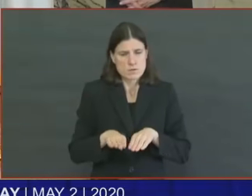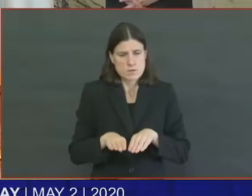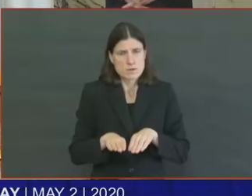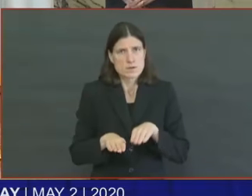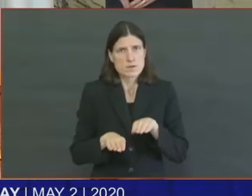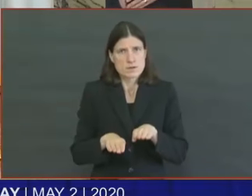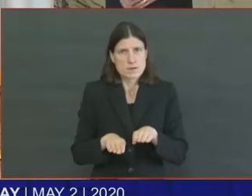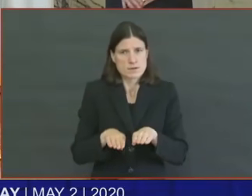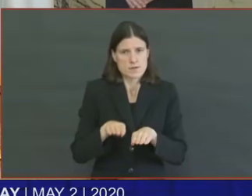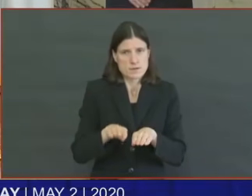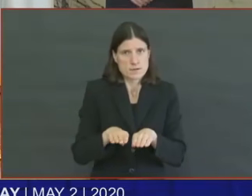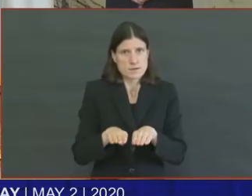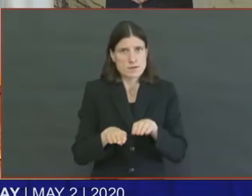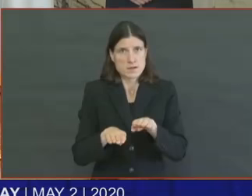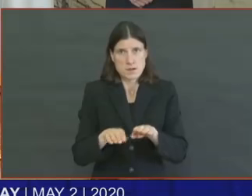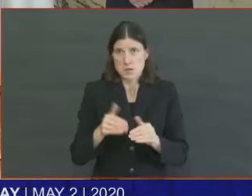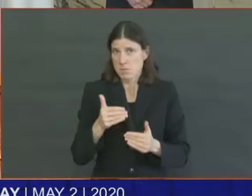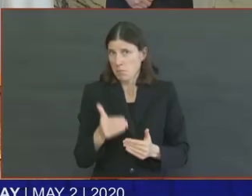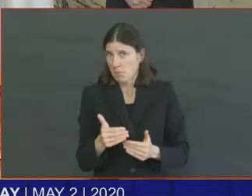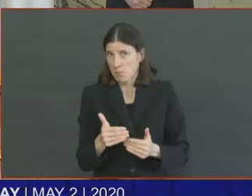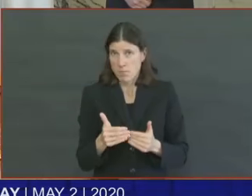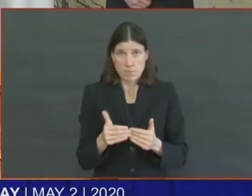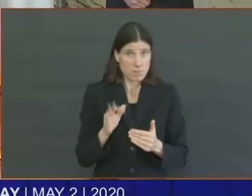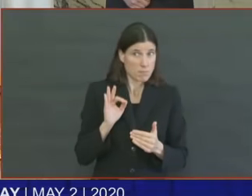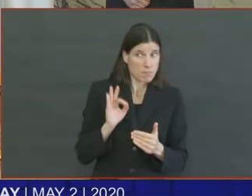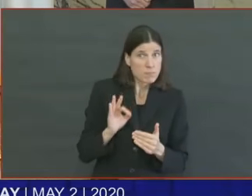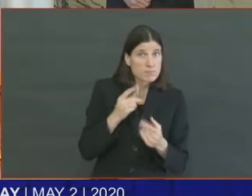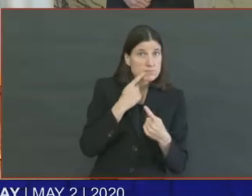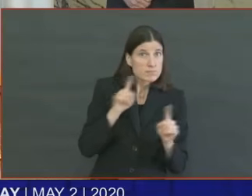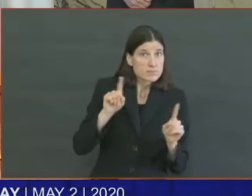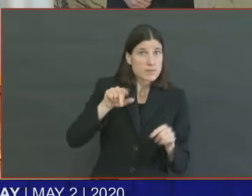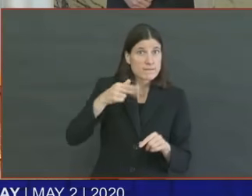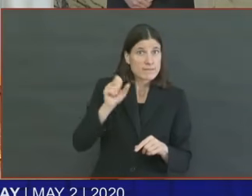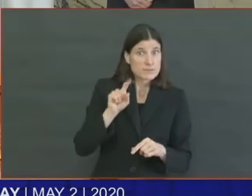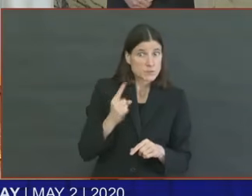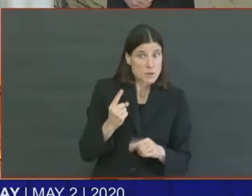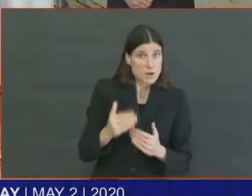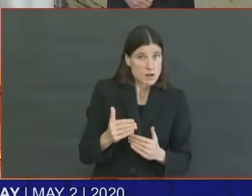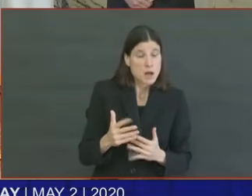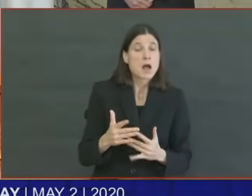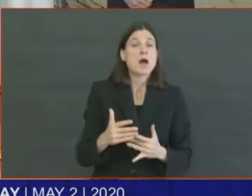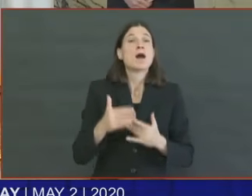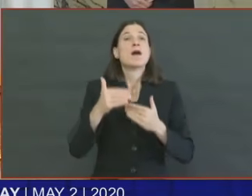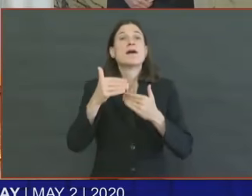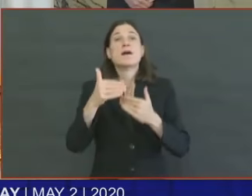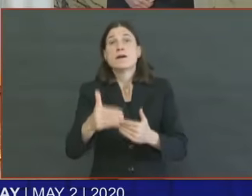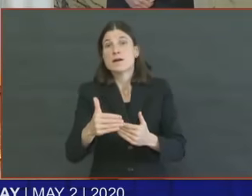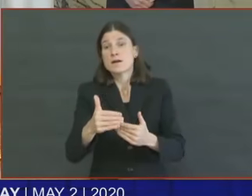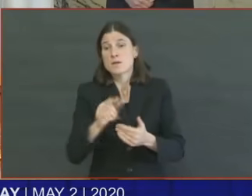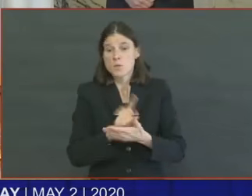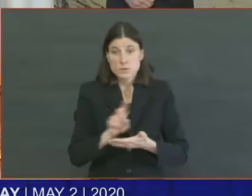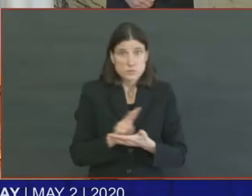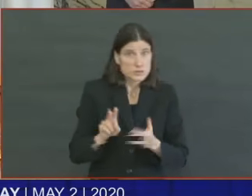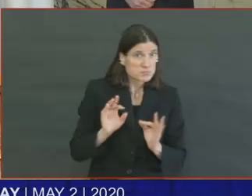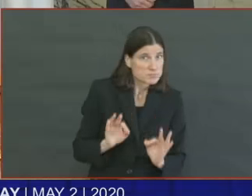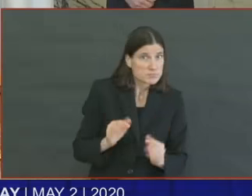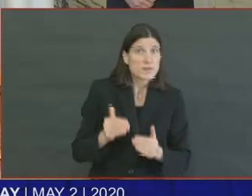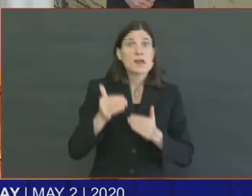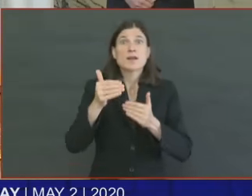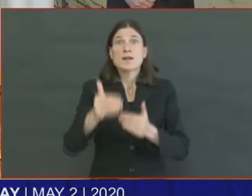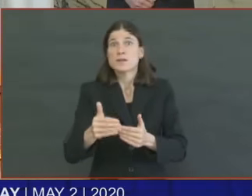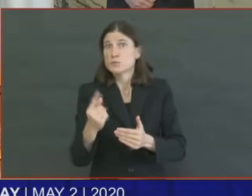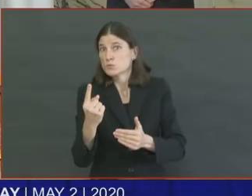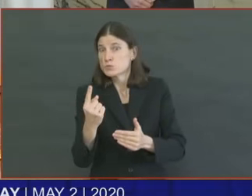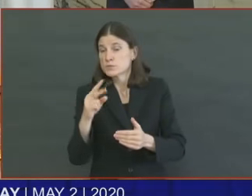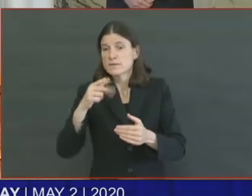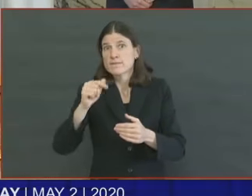2, because we'll try it for a week or two and see what the trend looks like and make